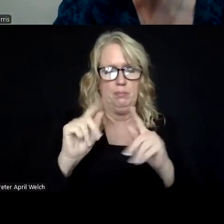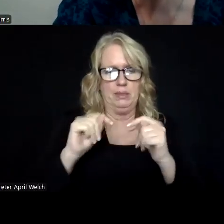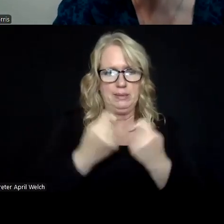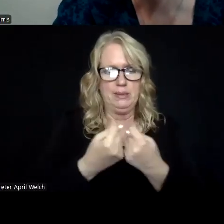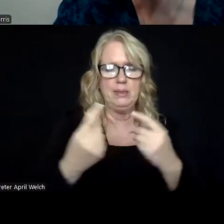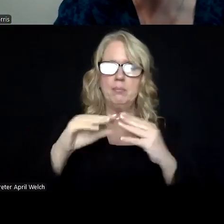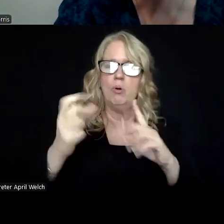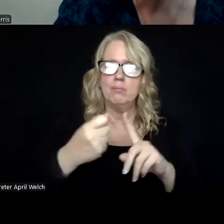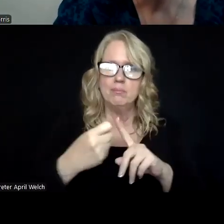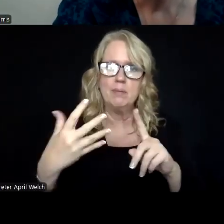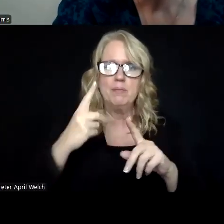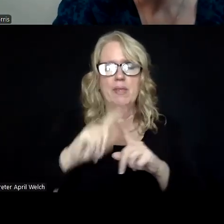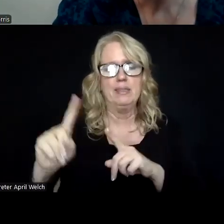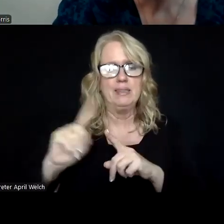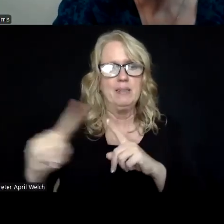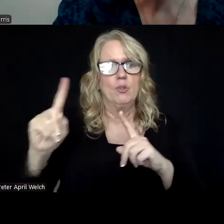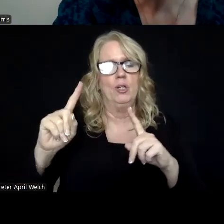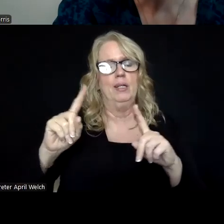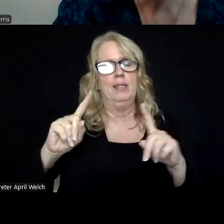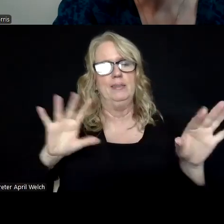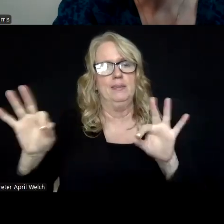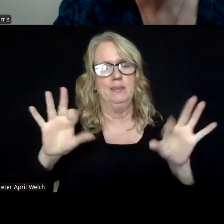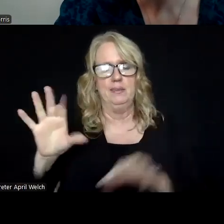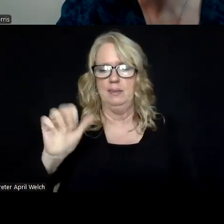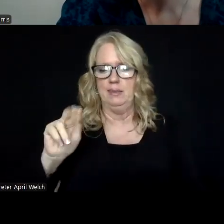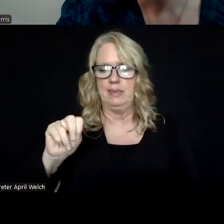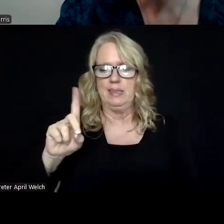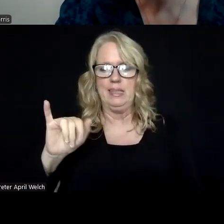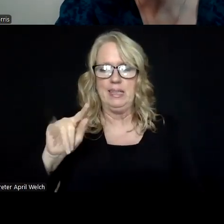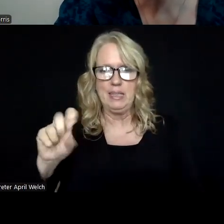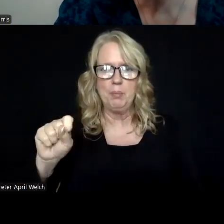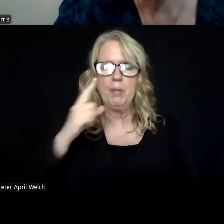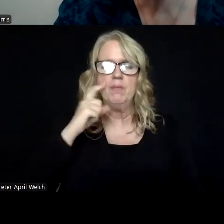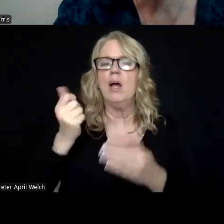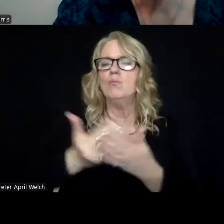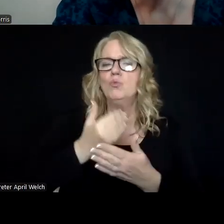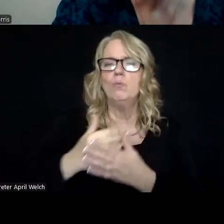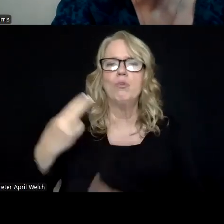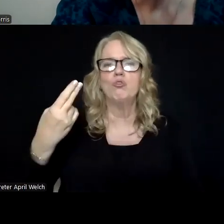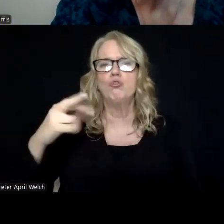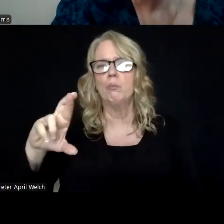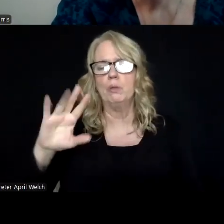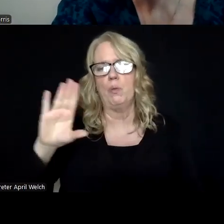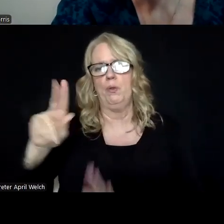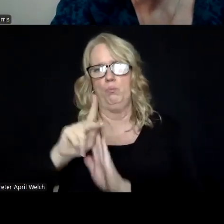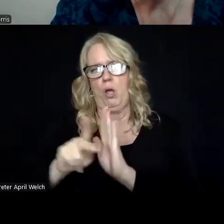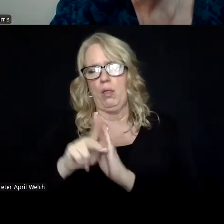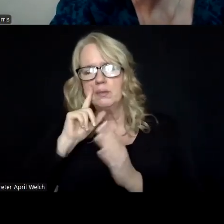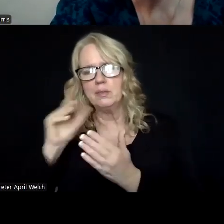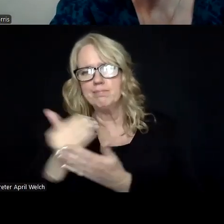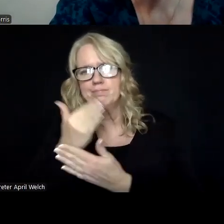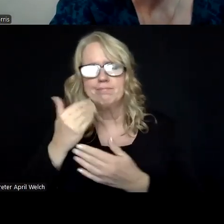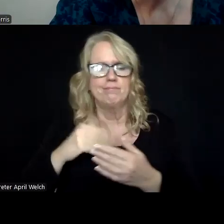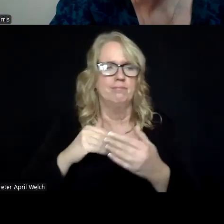expand the pool of candidates by updating the human resource policies, creating new